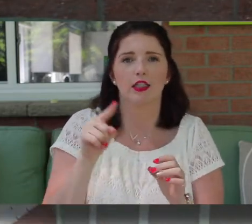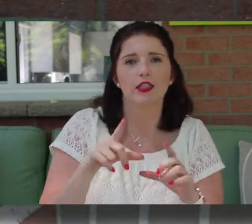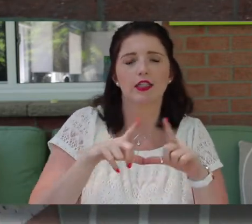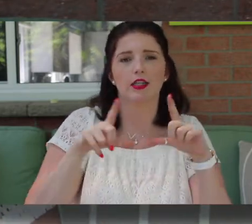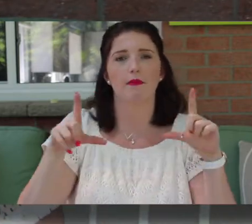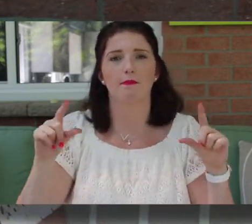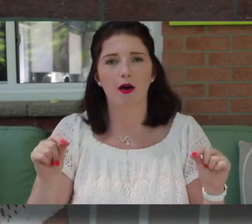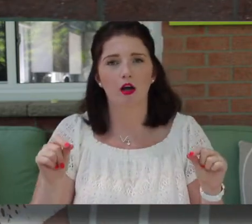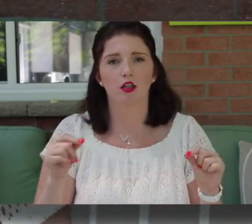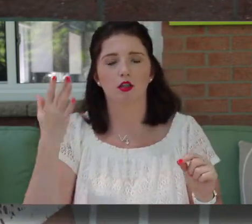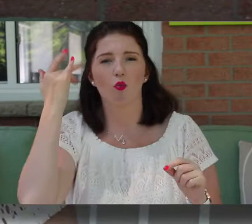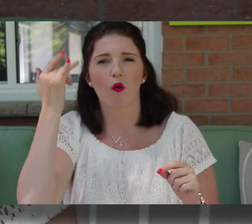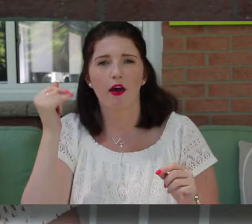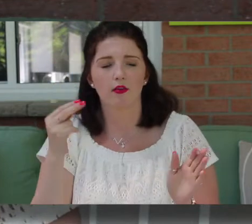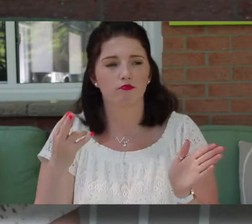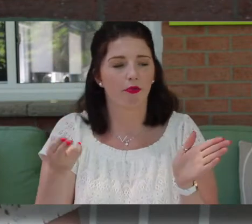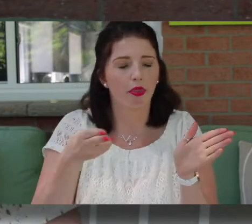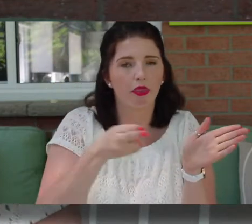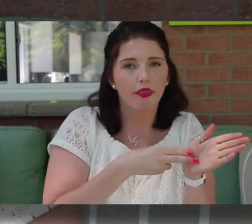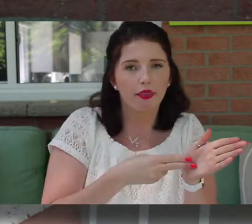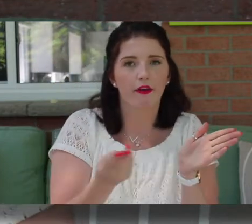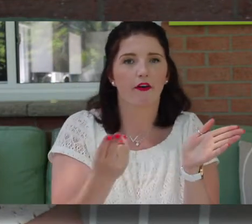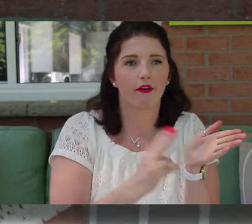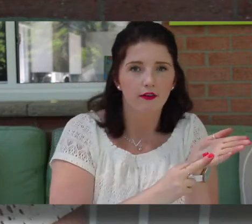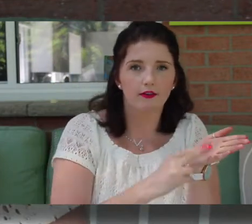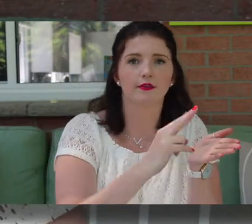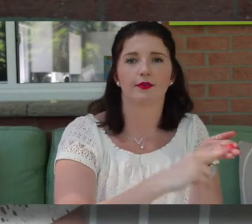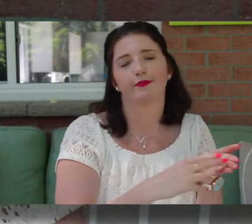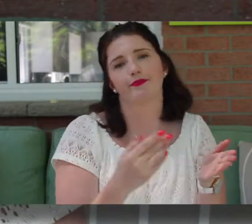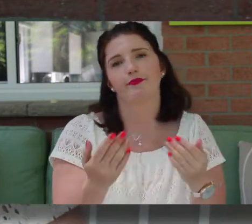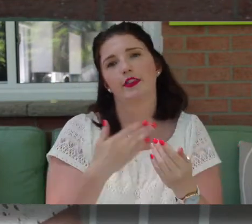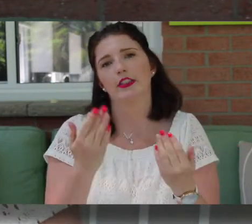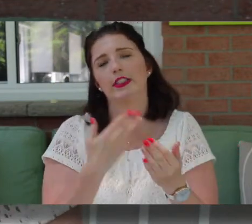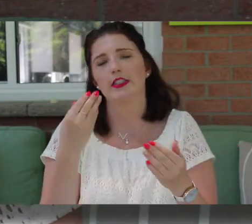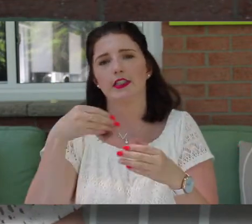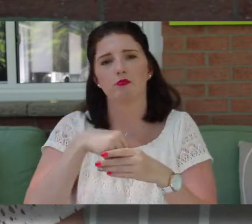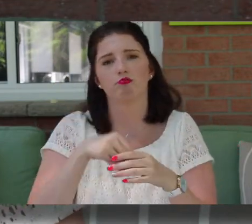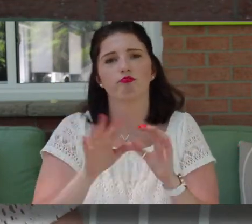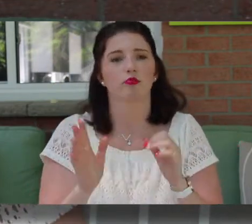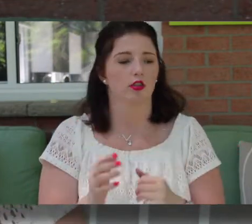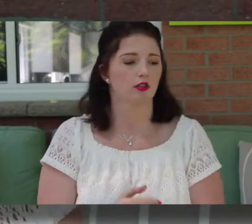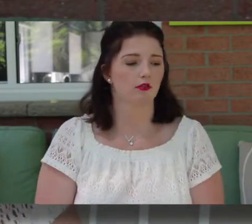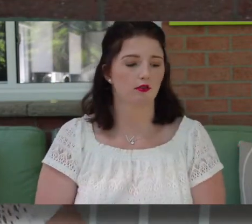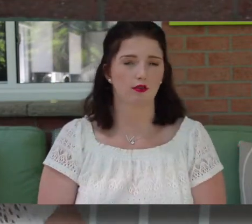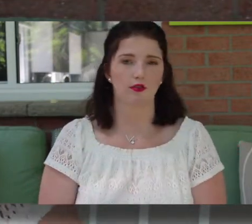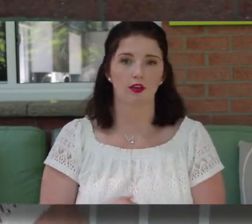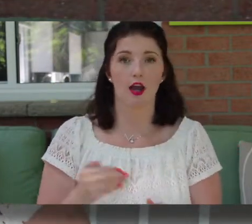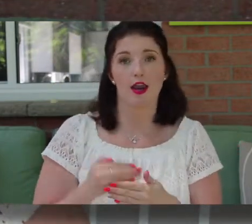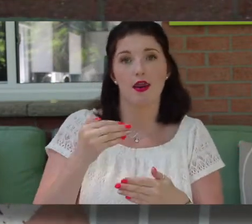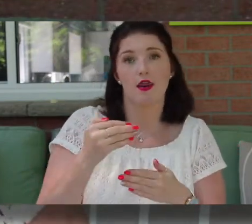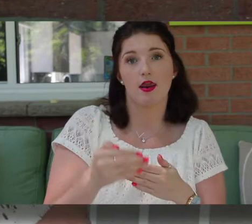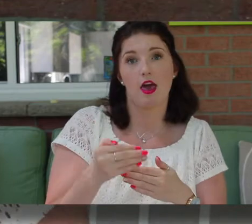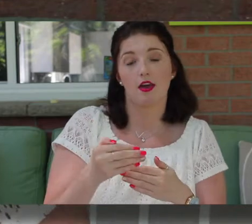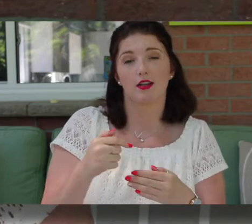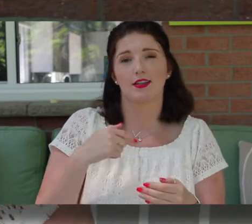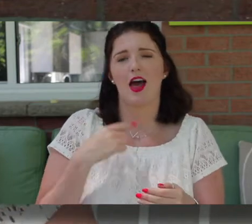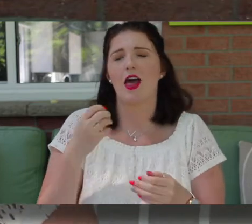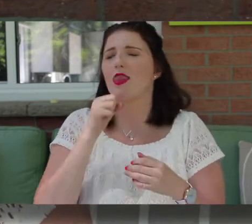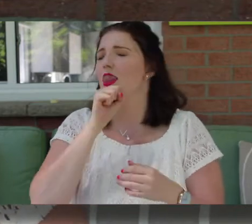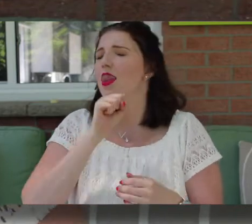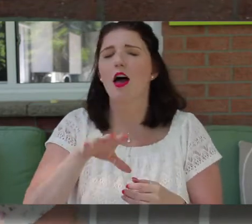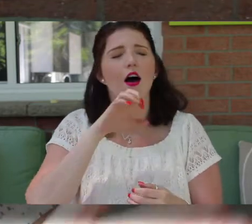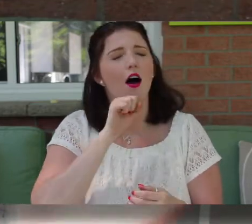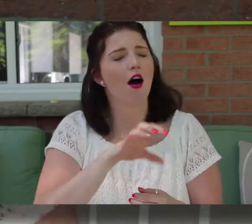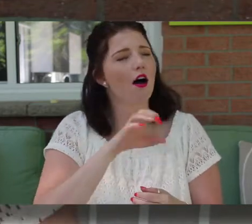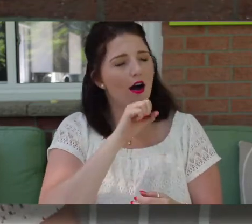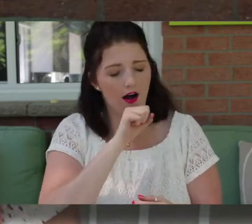to test that out on Thursday. Also, I want to like keep it in this Sephora Z palette just because it does keep them all together. I don't have like little blushes lying